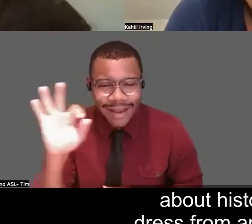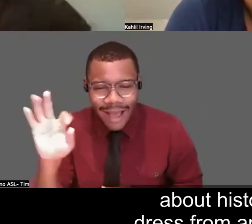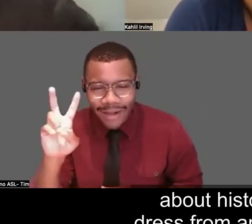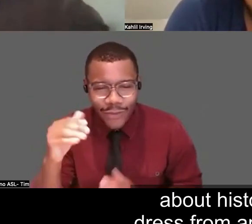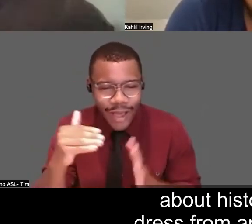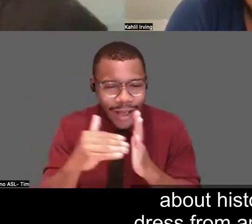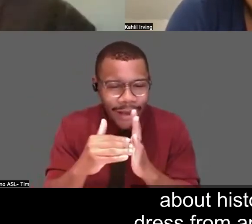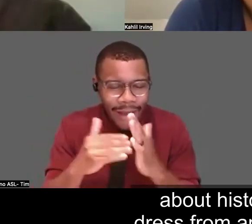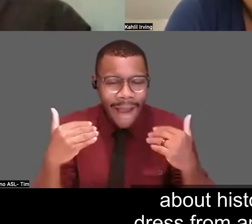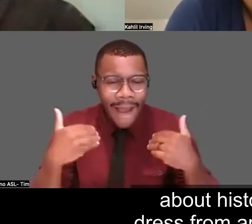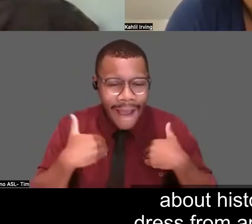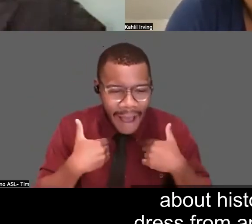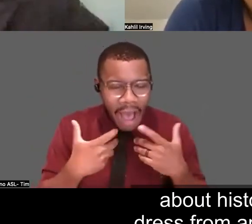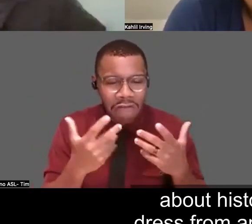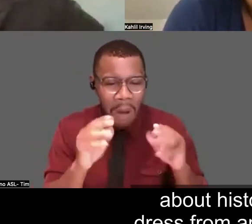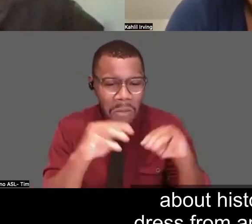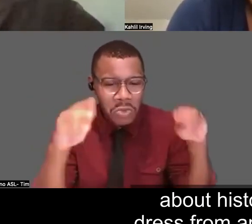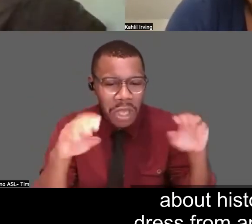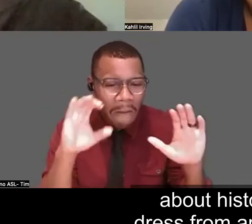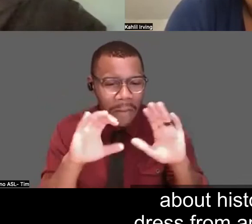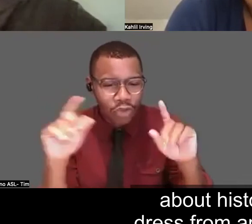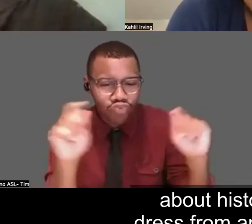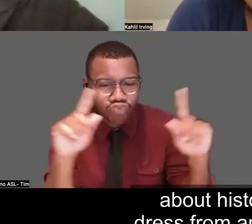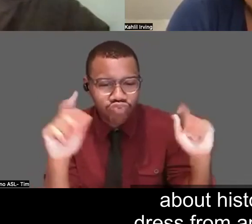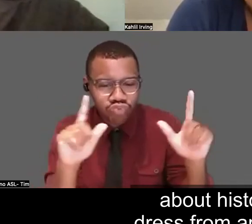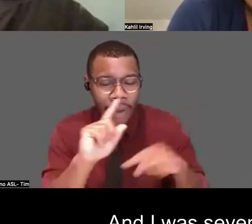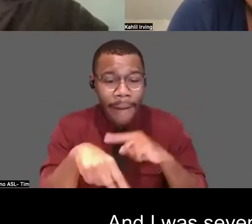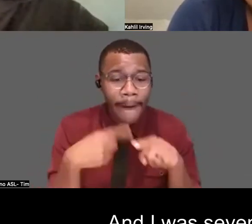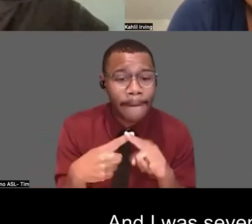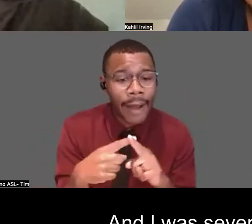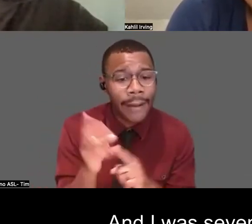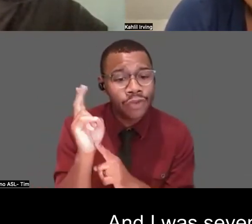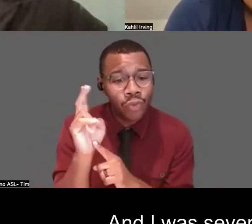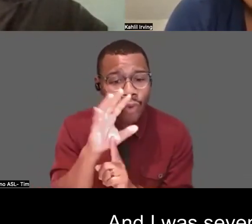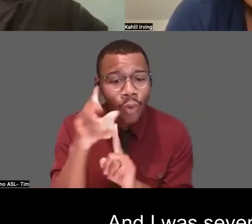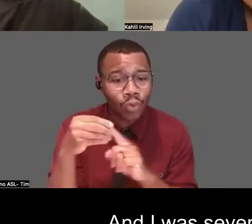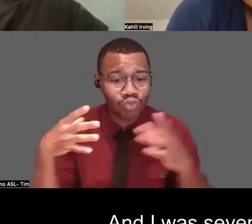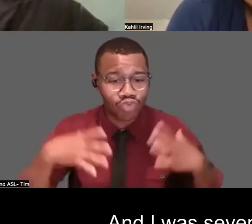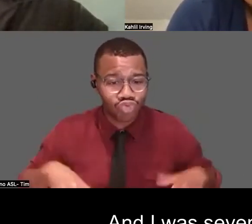exhibition about historical cultural dress from around the world. And I was